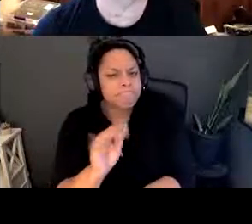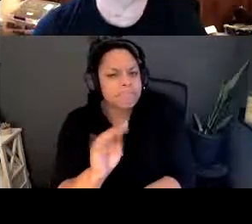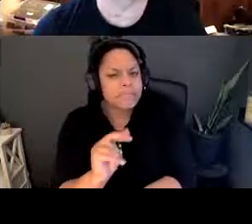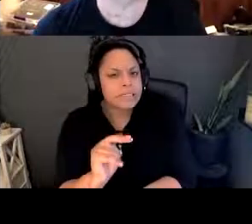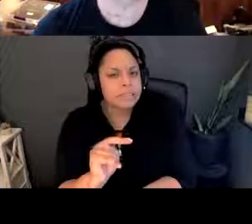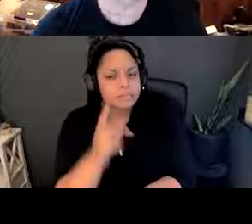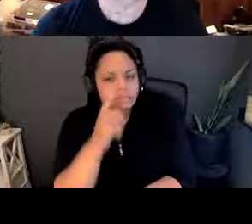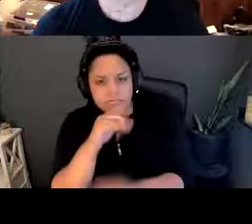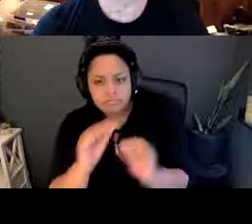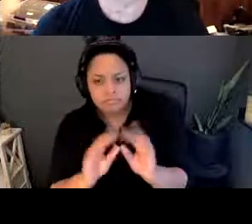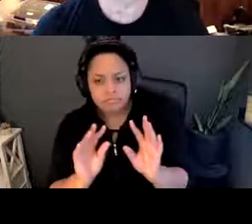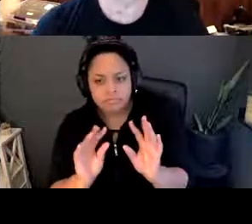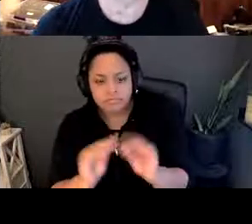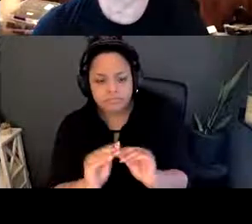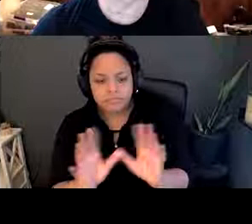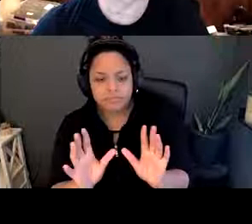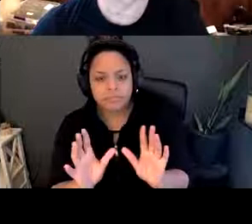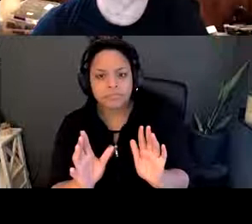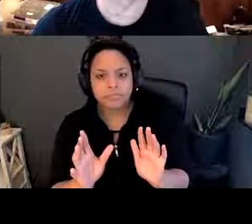you could clarify.